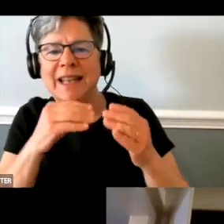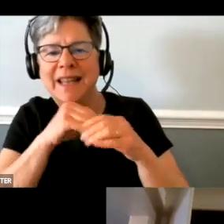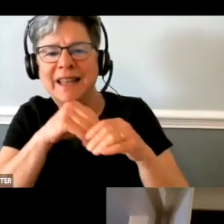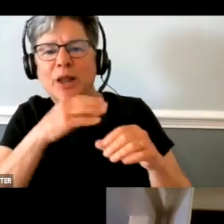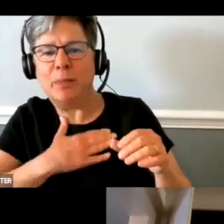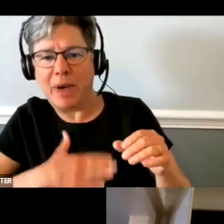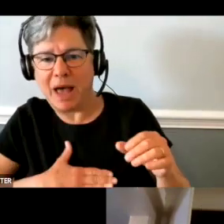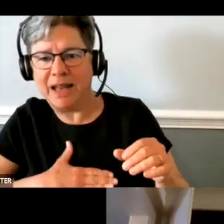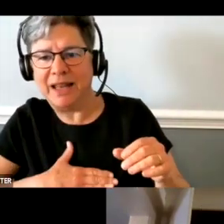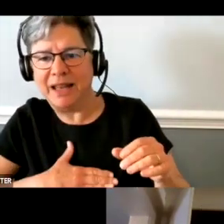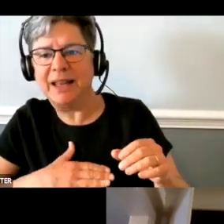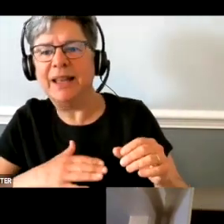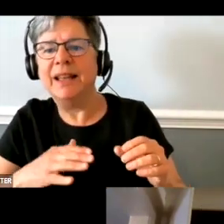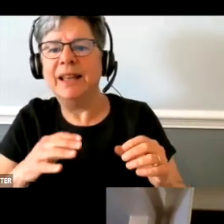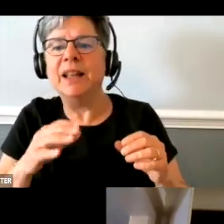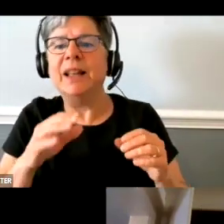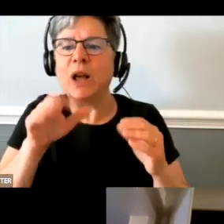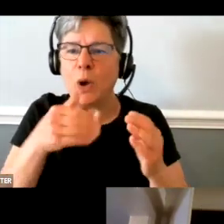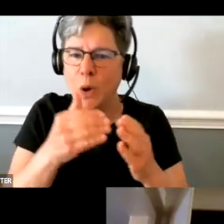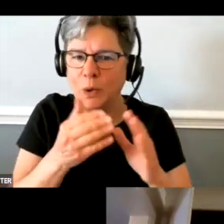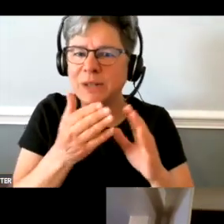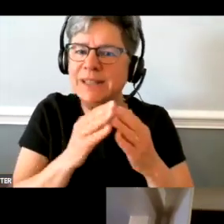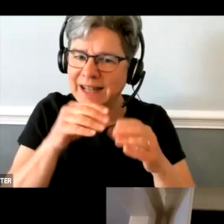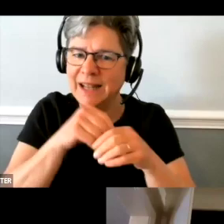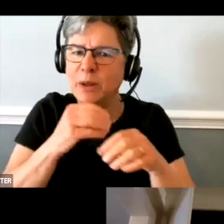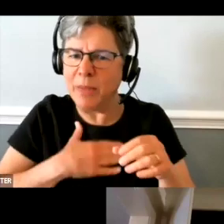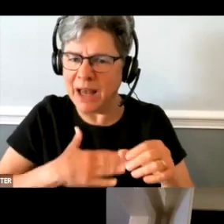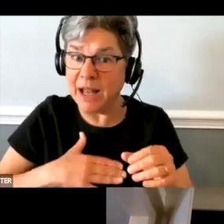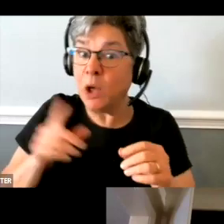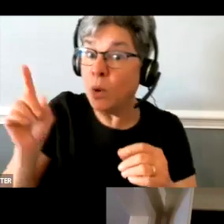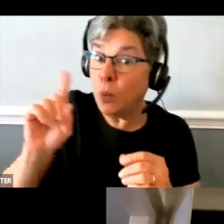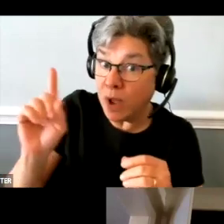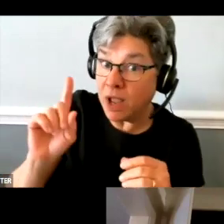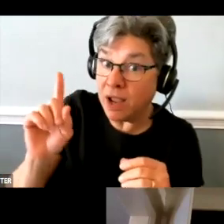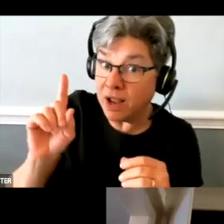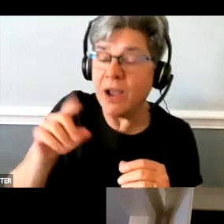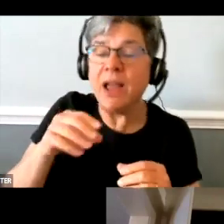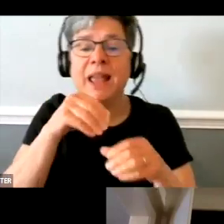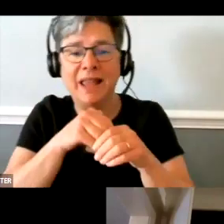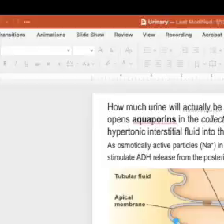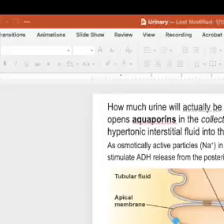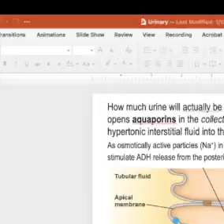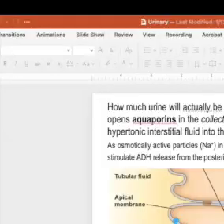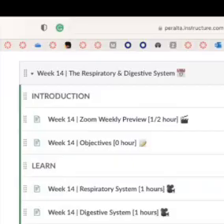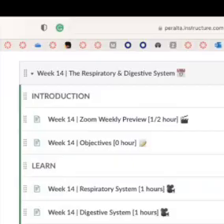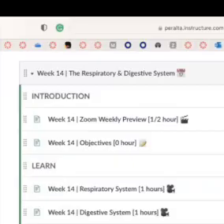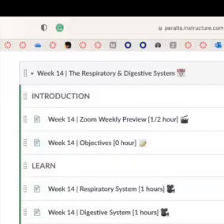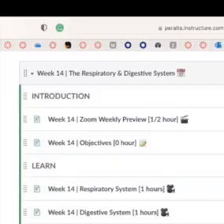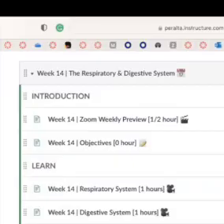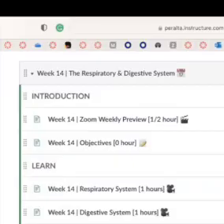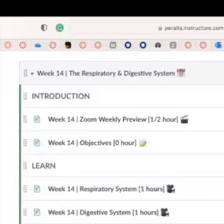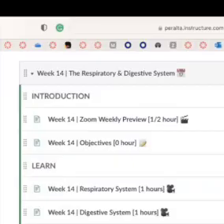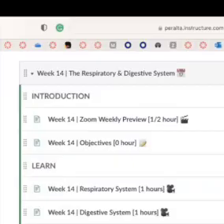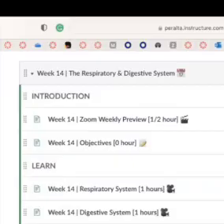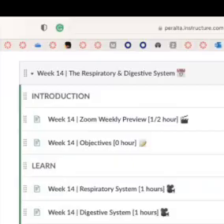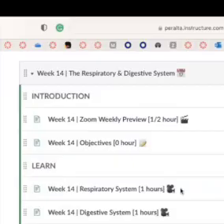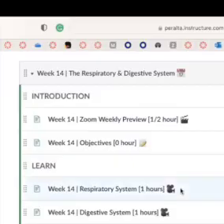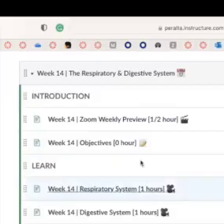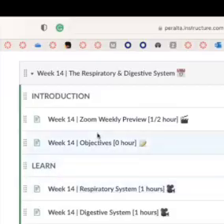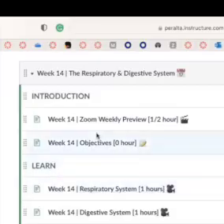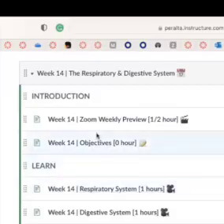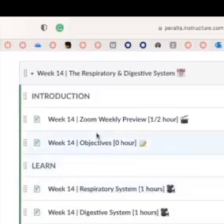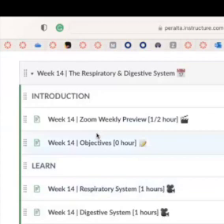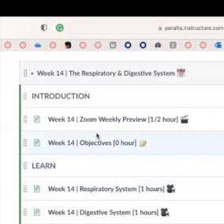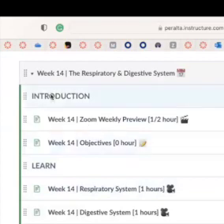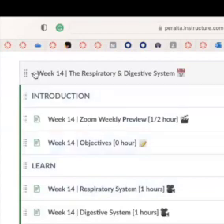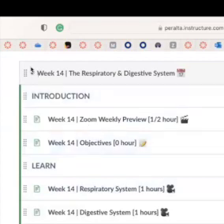Huh? It's like a whole little city in there. Where? Inside the kidneys. Yeah, it's intense, like right? If you